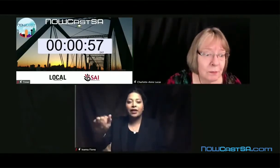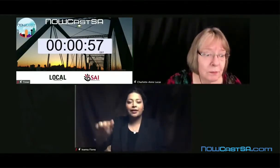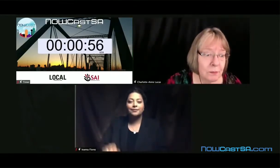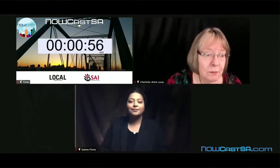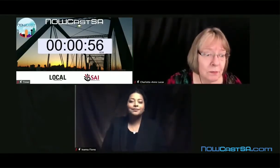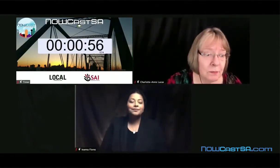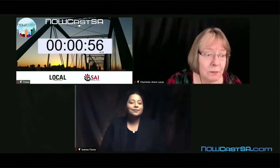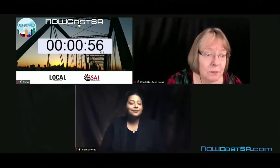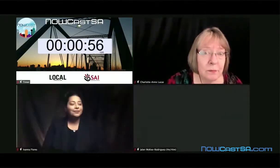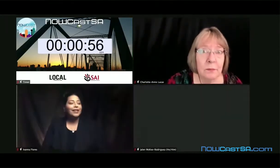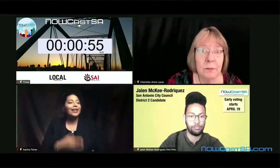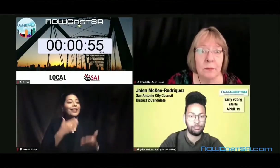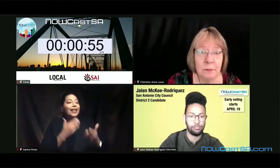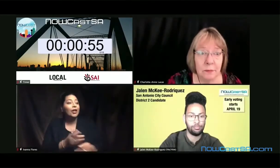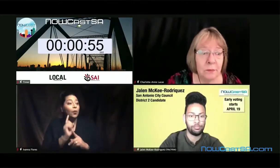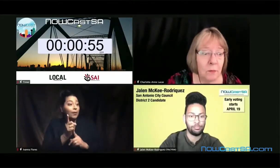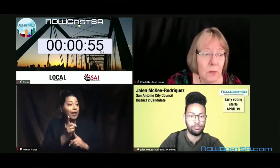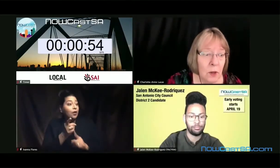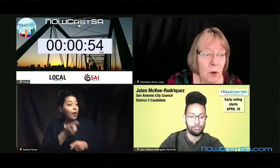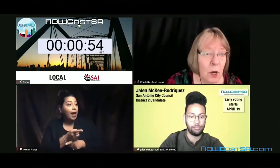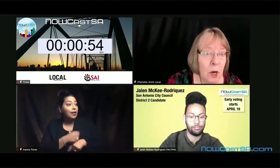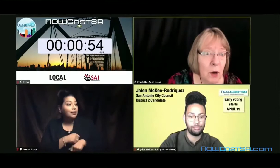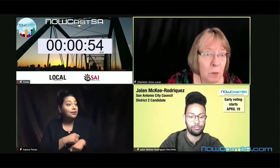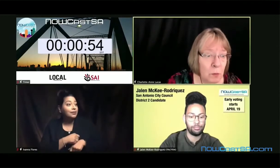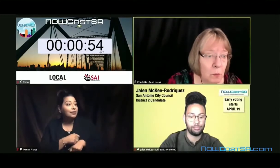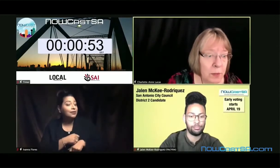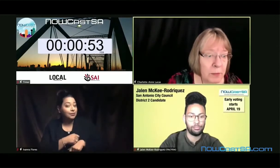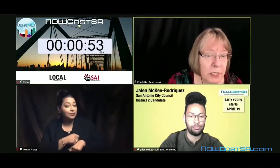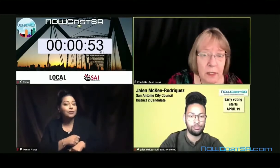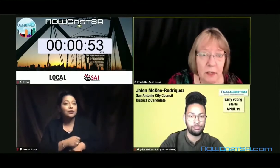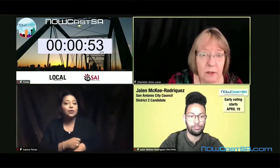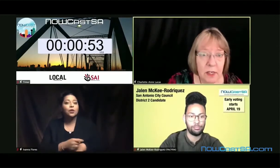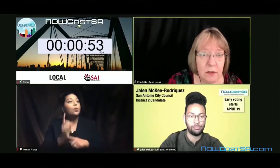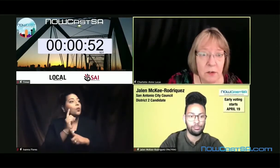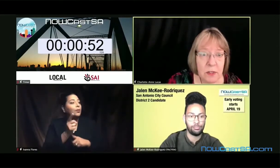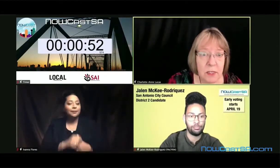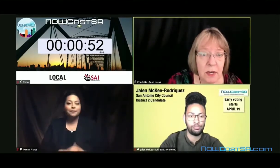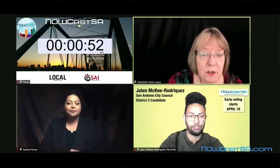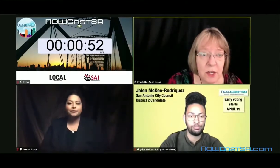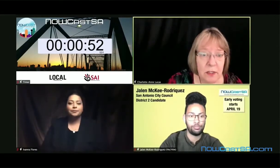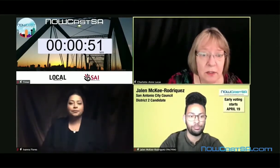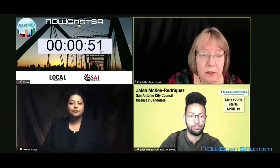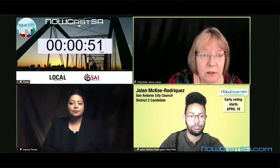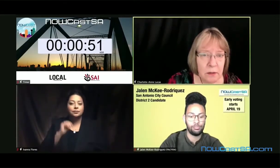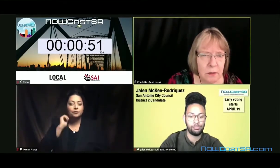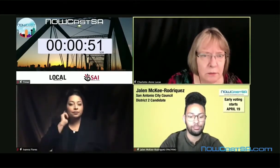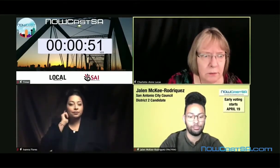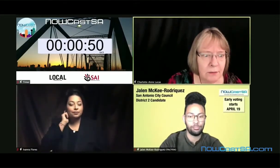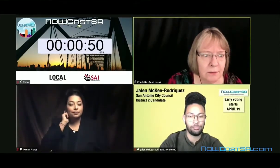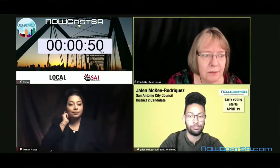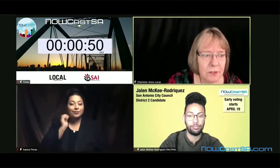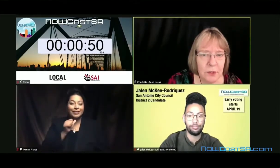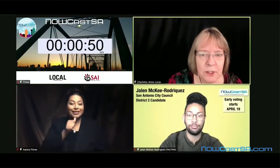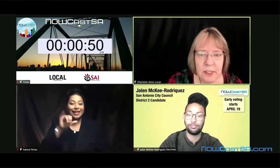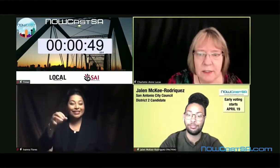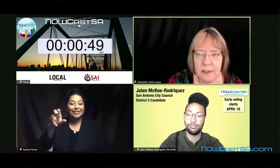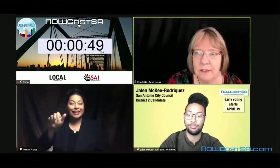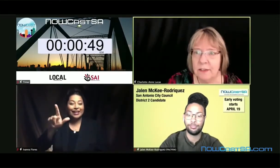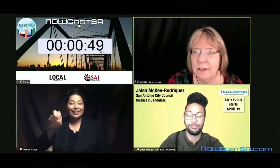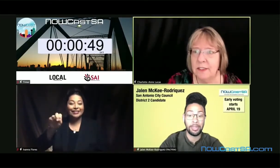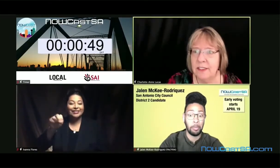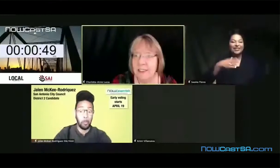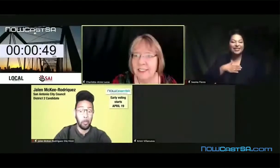Thank you. 1 minute, is that correct? 1 minute, yes. And it's Christy, yes. Not Jalen.